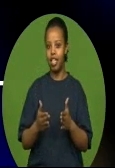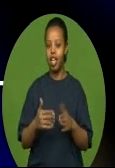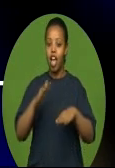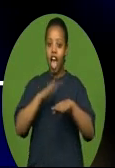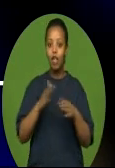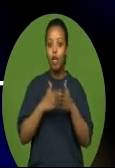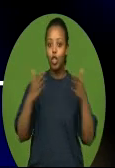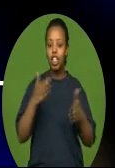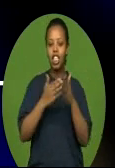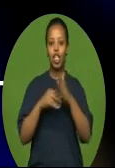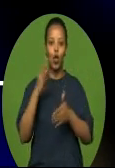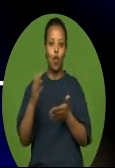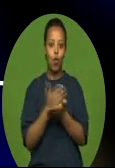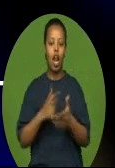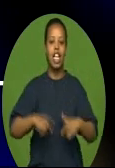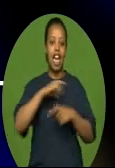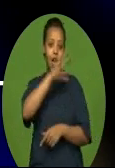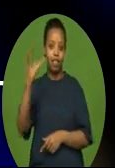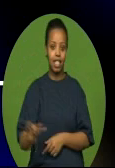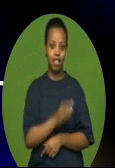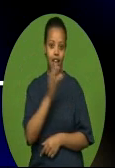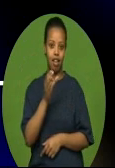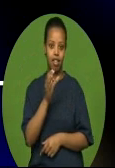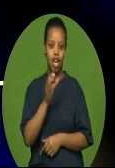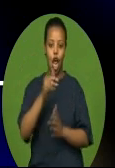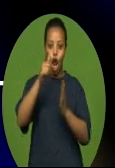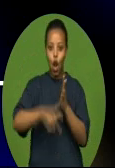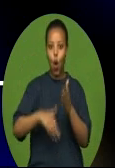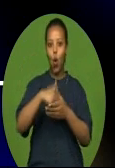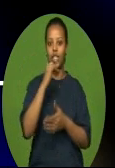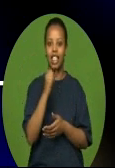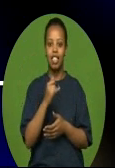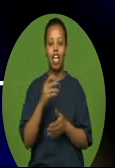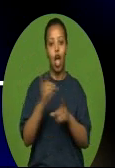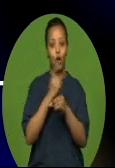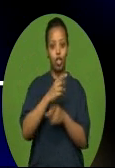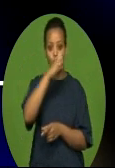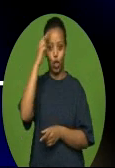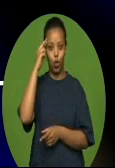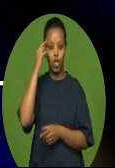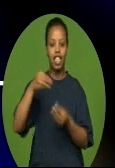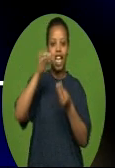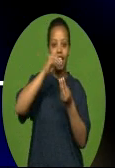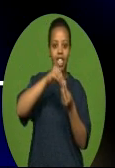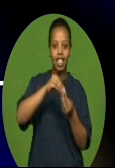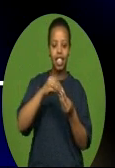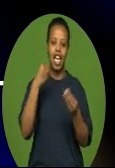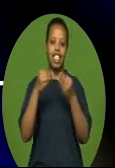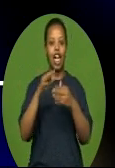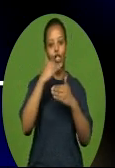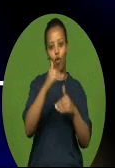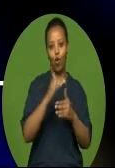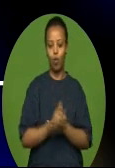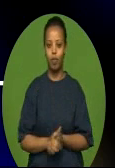Students, at maturity stage of the product life cycle, low cost is incurred due to the